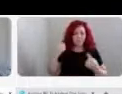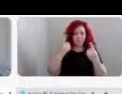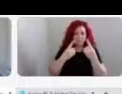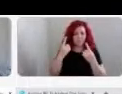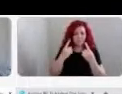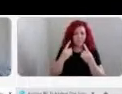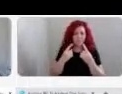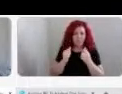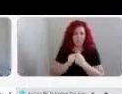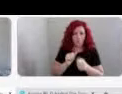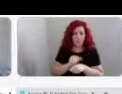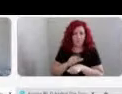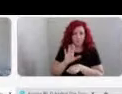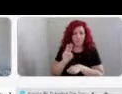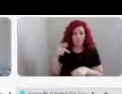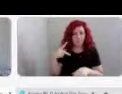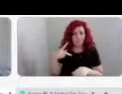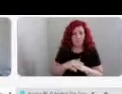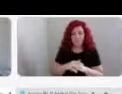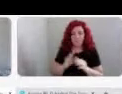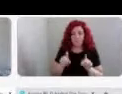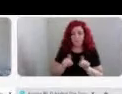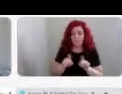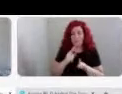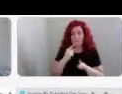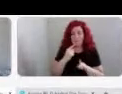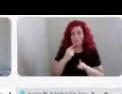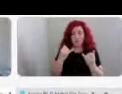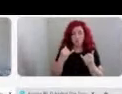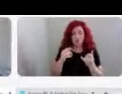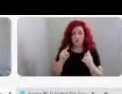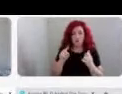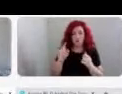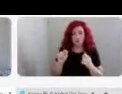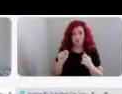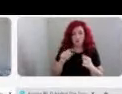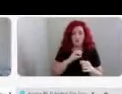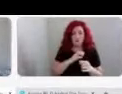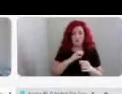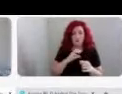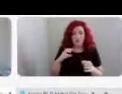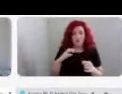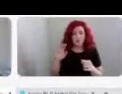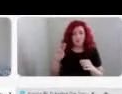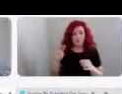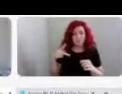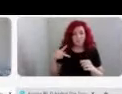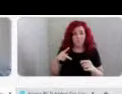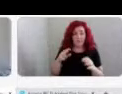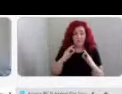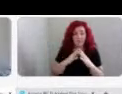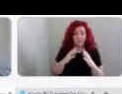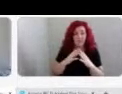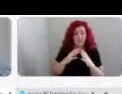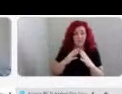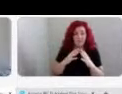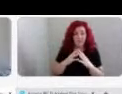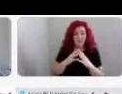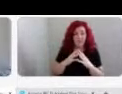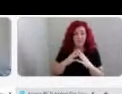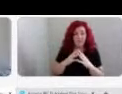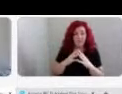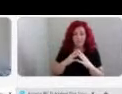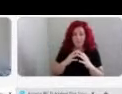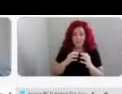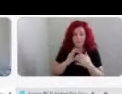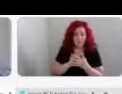one i was also disappointed to see that your current draft of congressional match puts flagstaff and executive neighbors in a new non-competitive